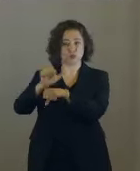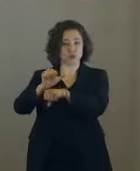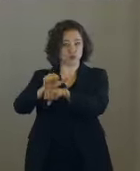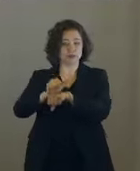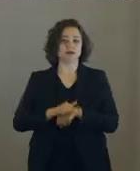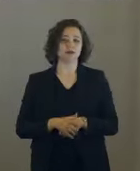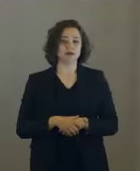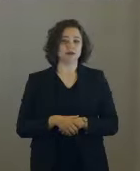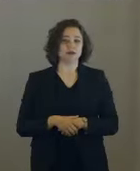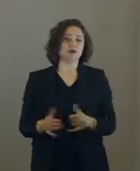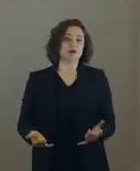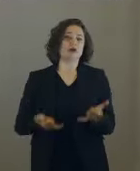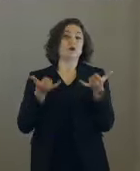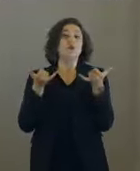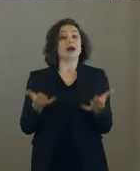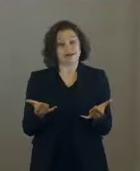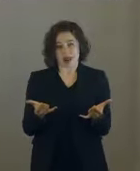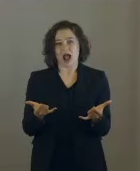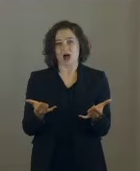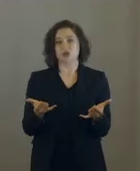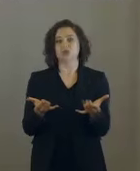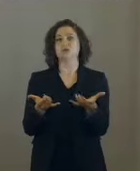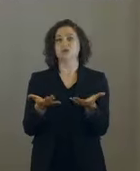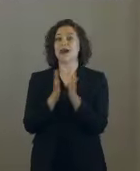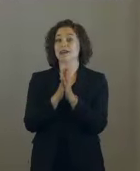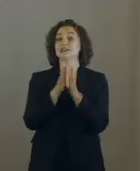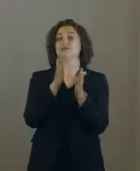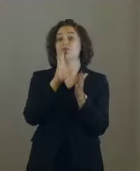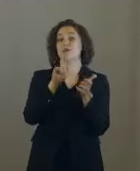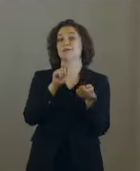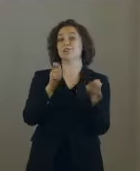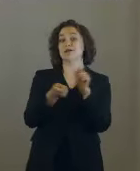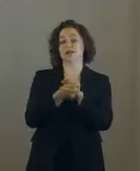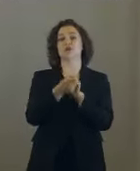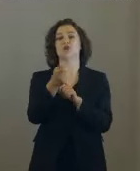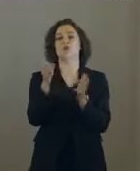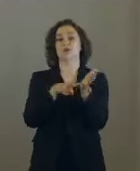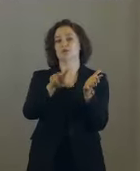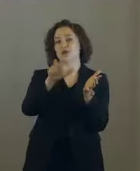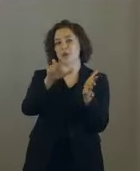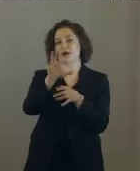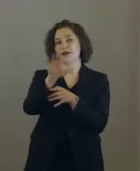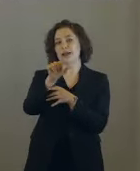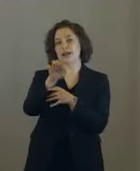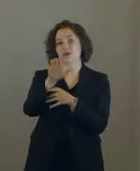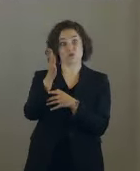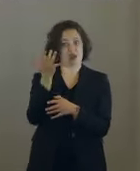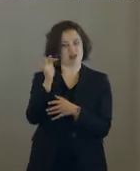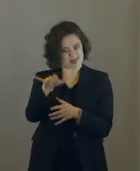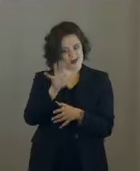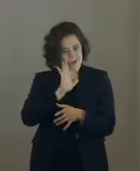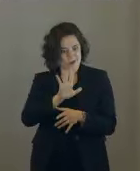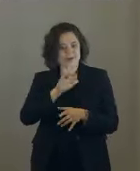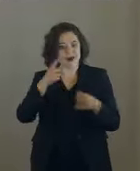We're right now asked for an upward modification of to 1,300 cases because that's what we're on track to do for this fiscal